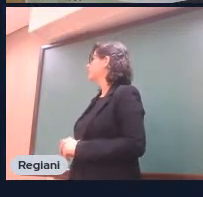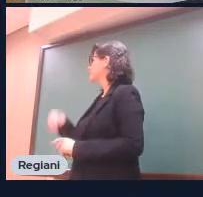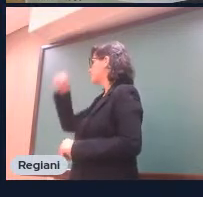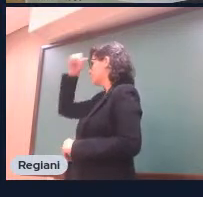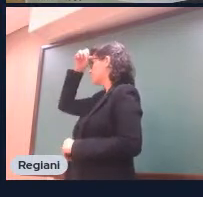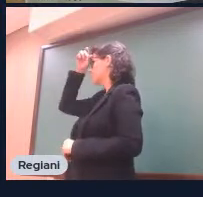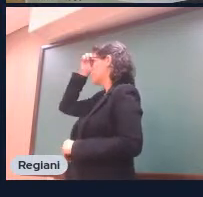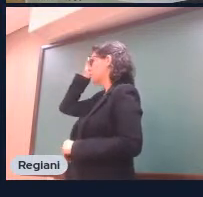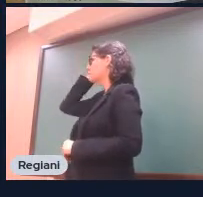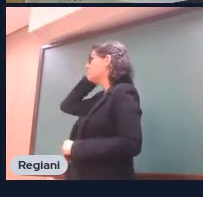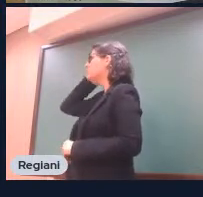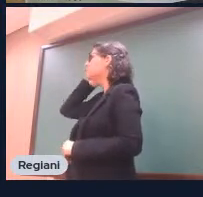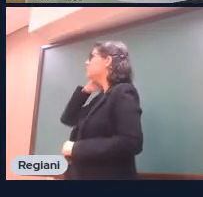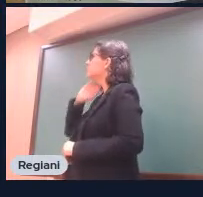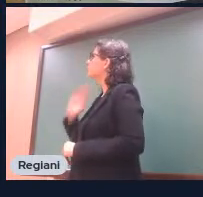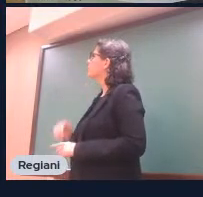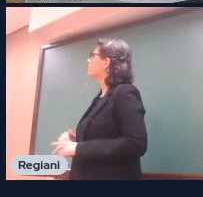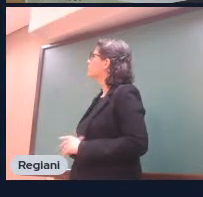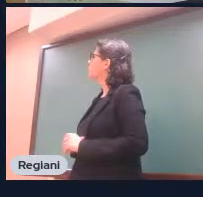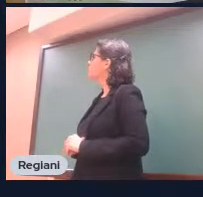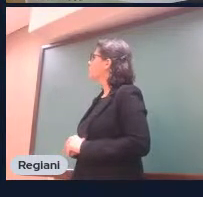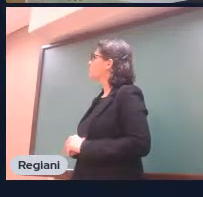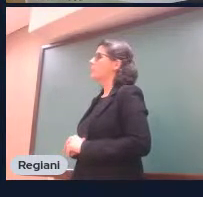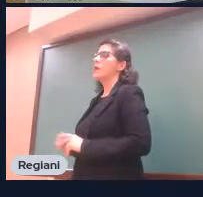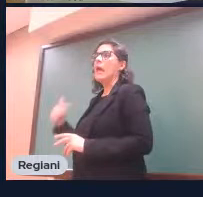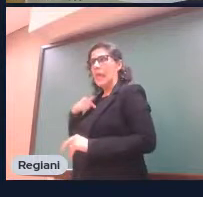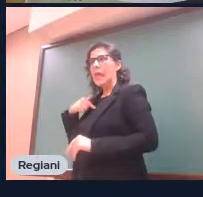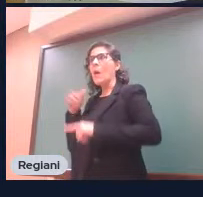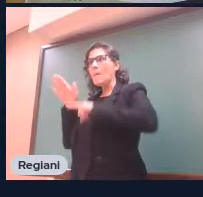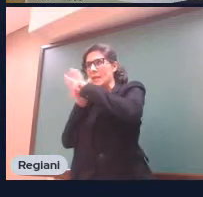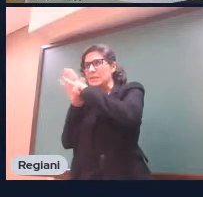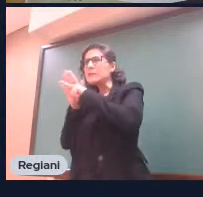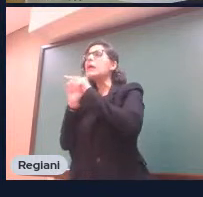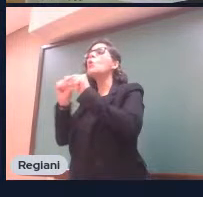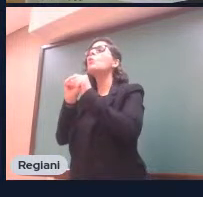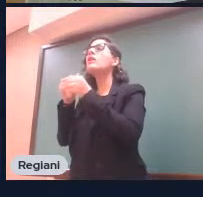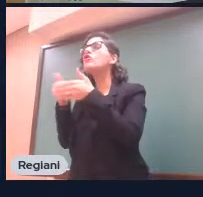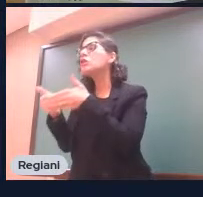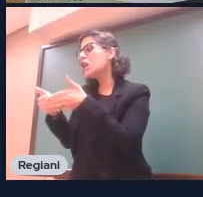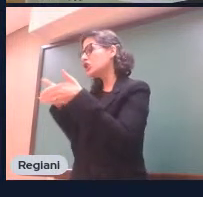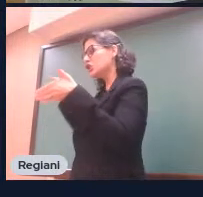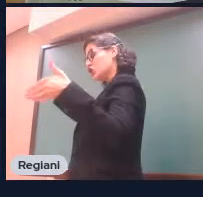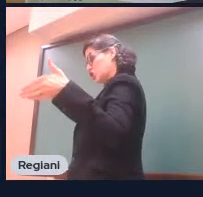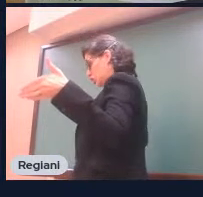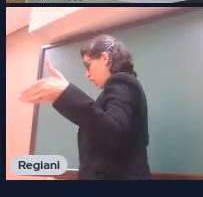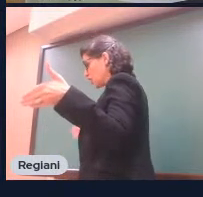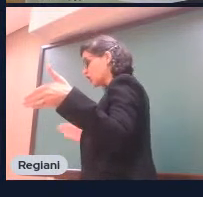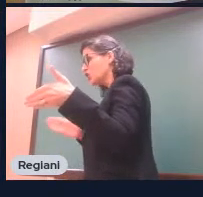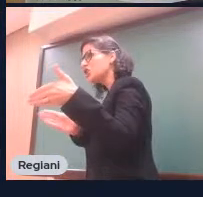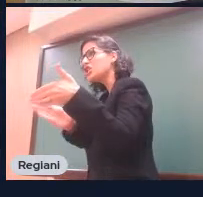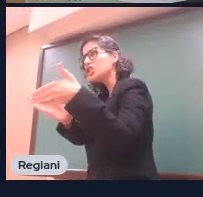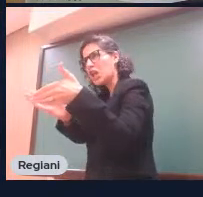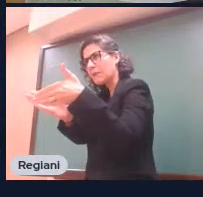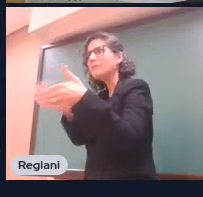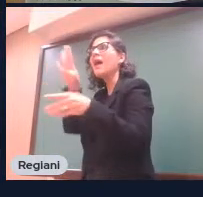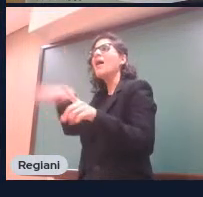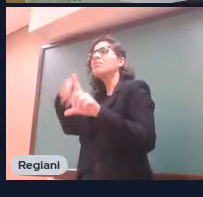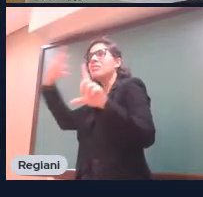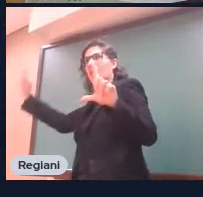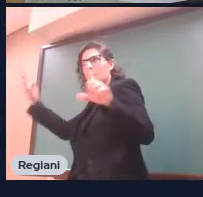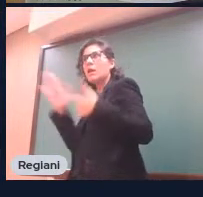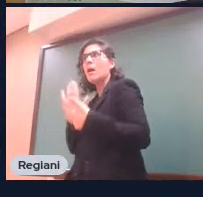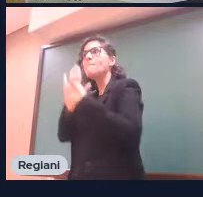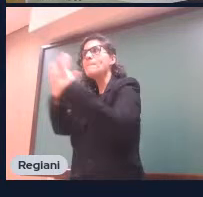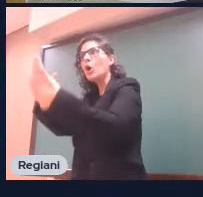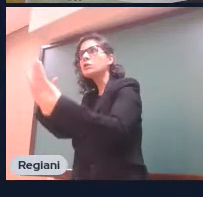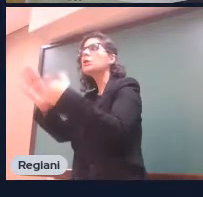I have looked at what has been done so far. This table may look very full, and it is